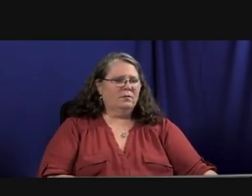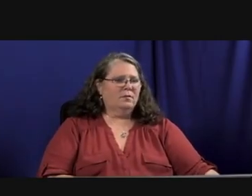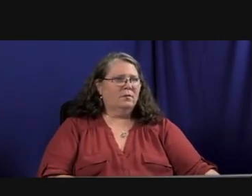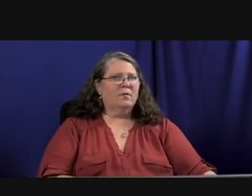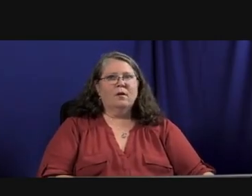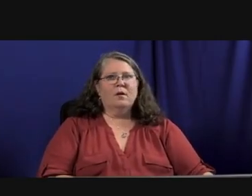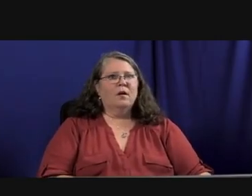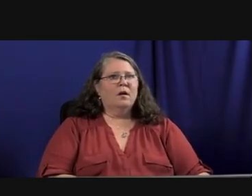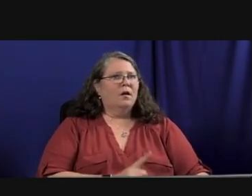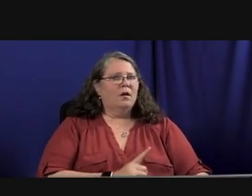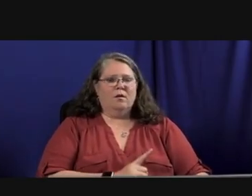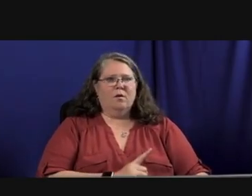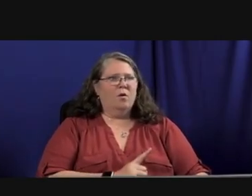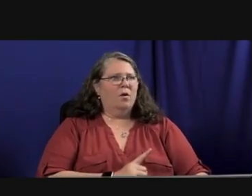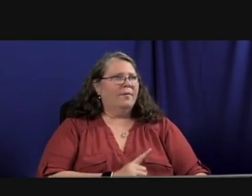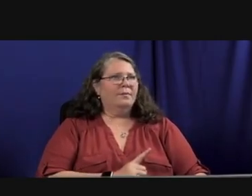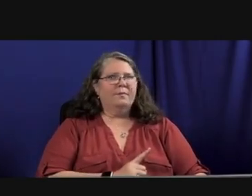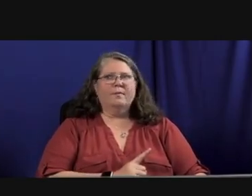please.